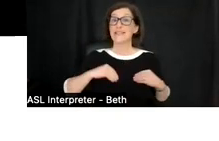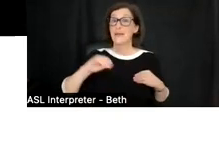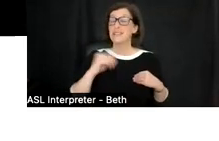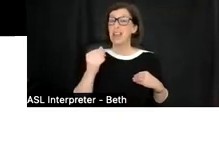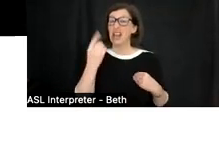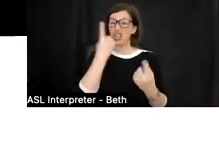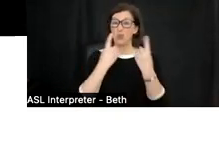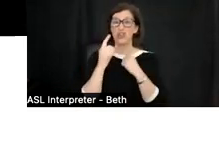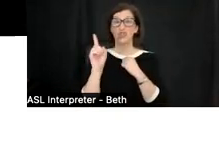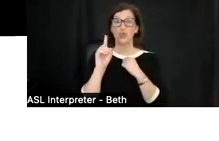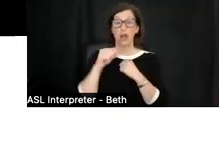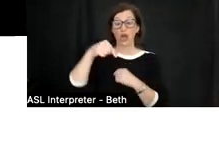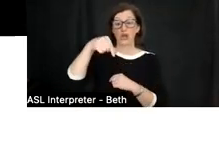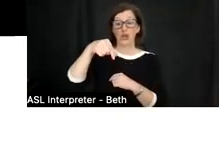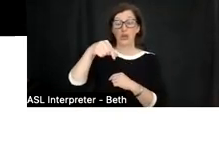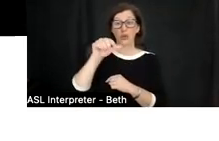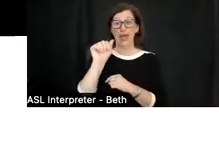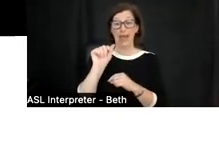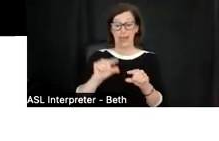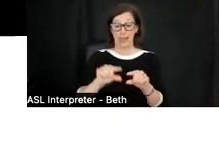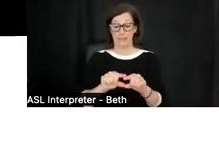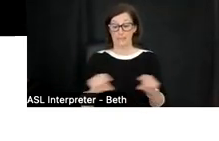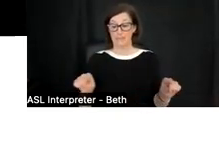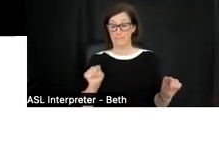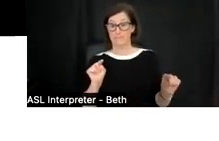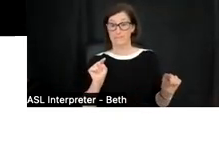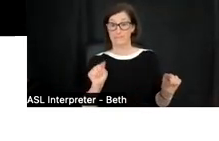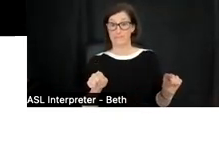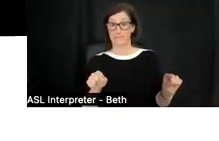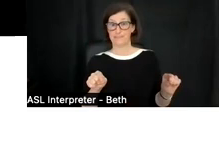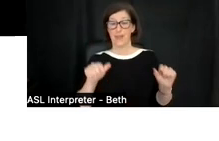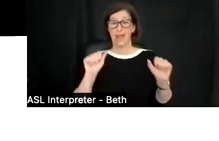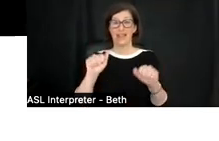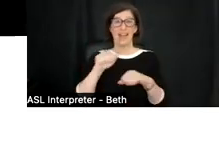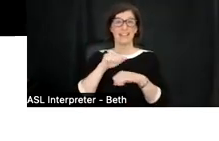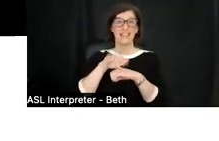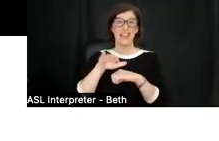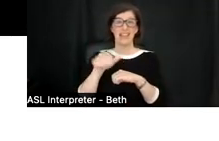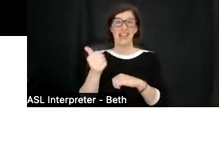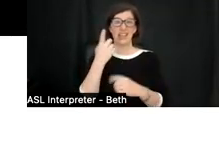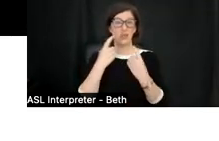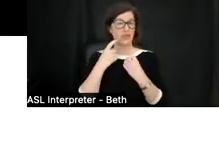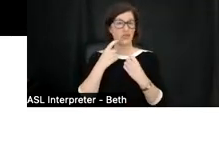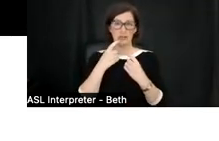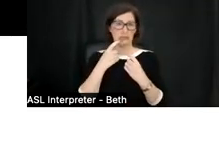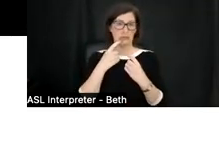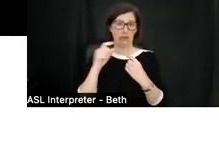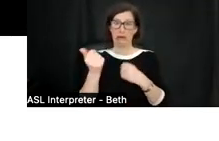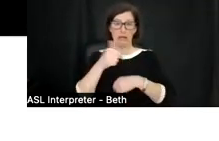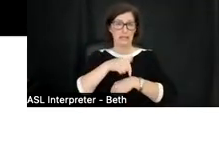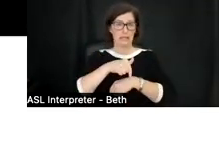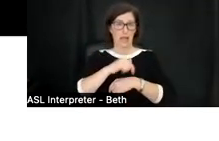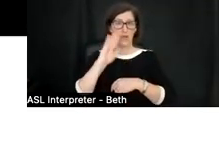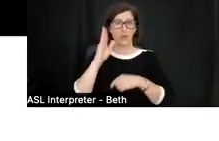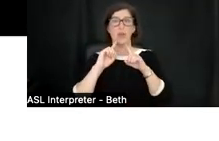Q&A box at the bottom of your screen, and you can submit these throughout the webinar, and we will answer